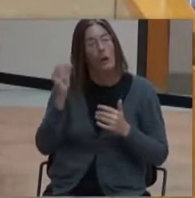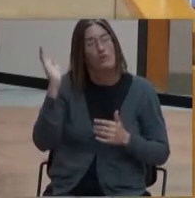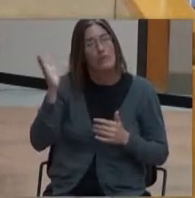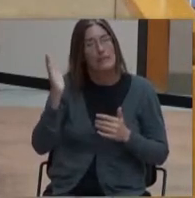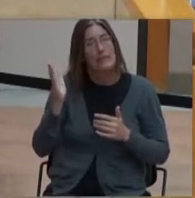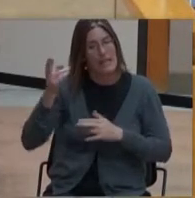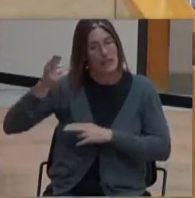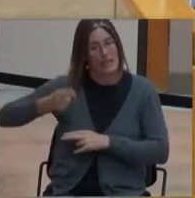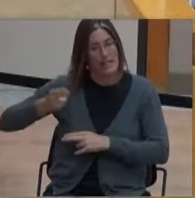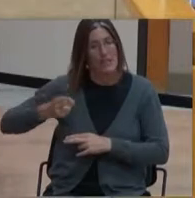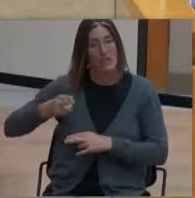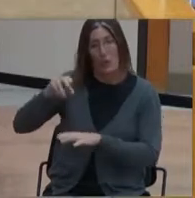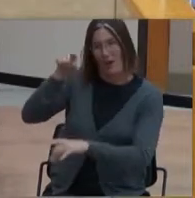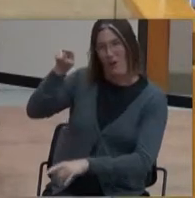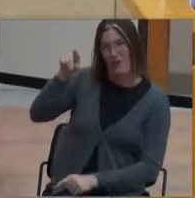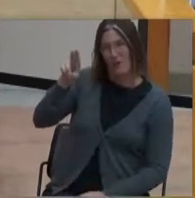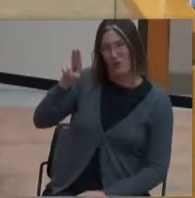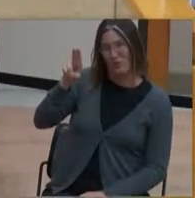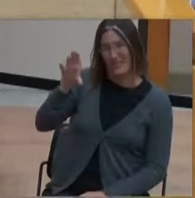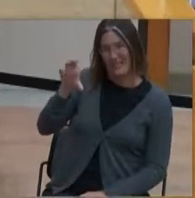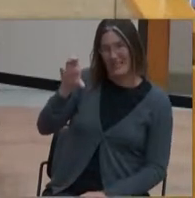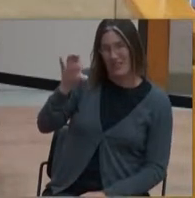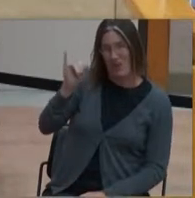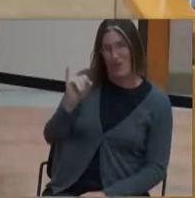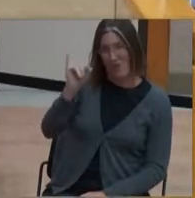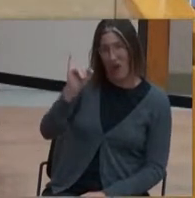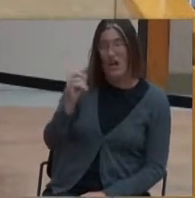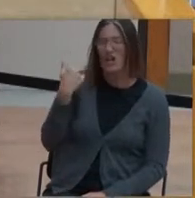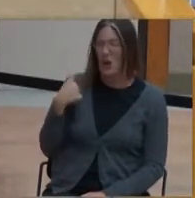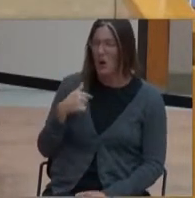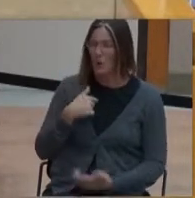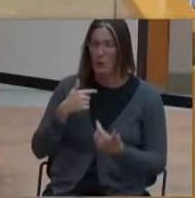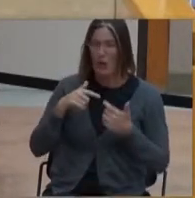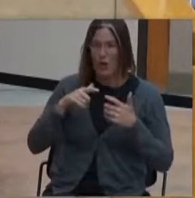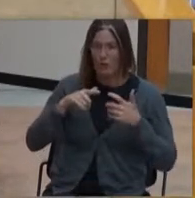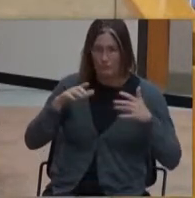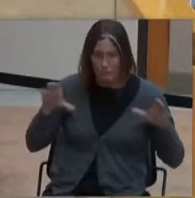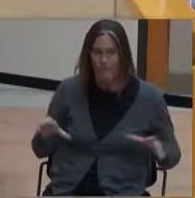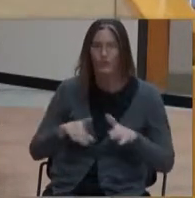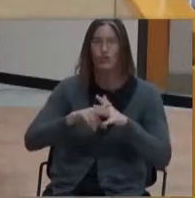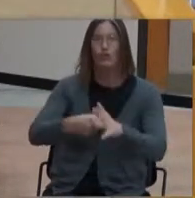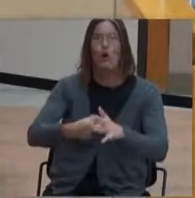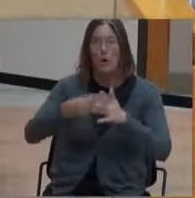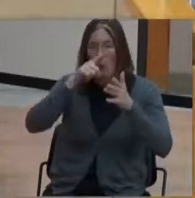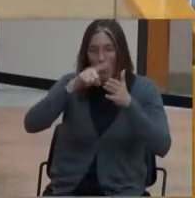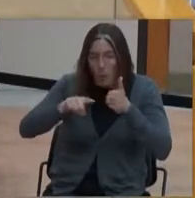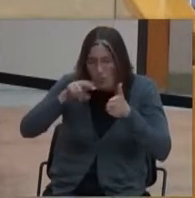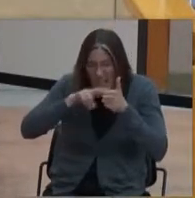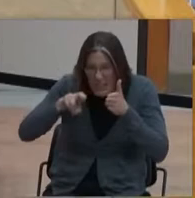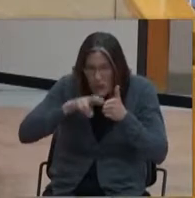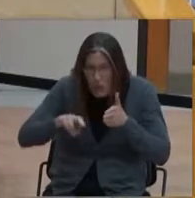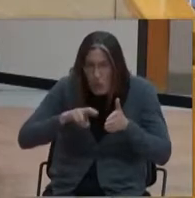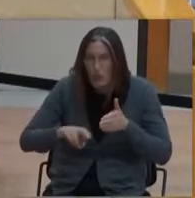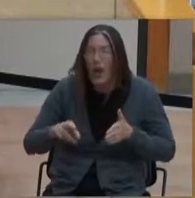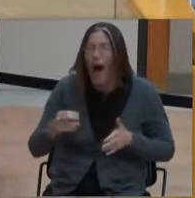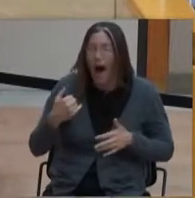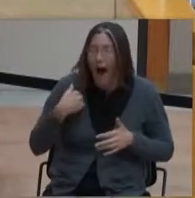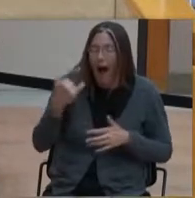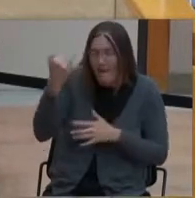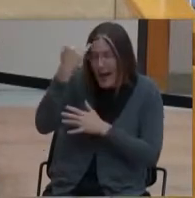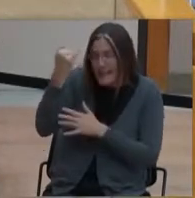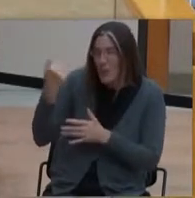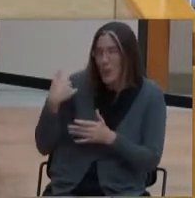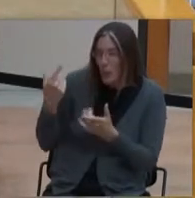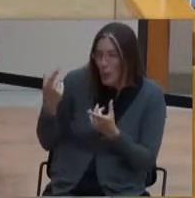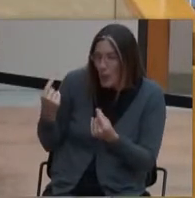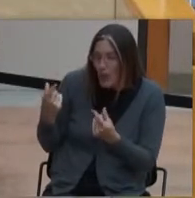Irvine, to start getting ideas to make our connections for our research. For example, I have some ideas about what I'm gonna do. I wanna do